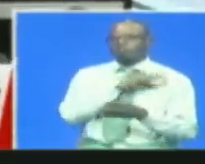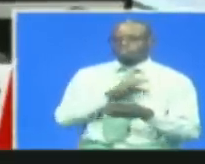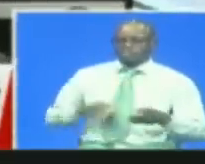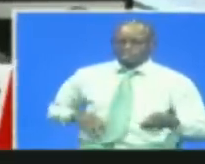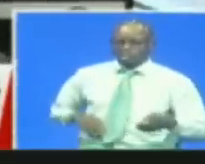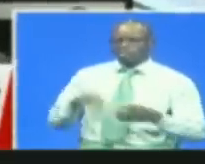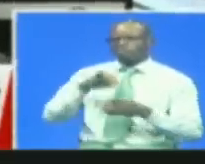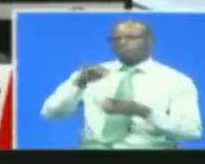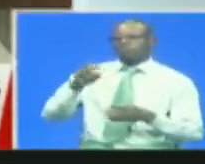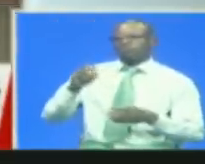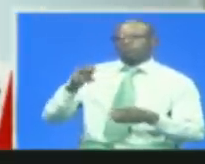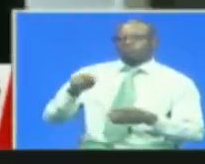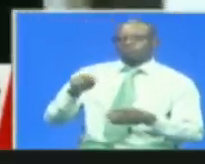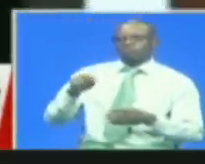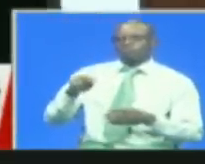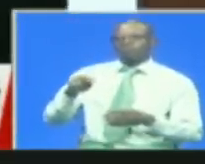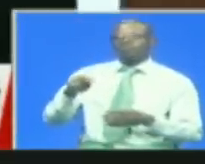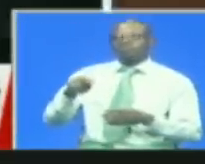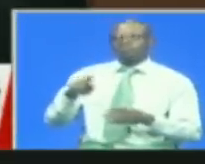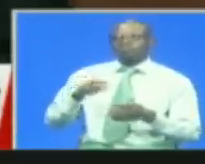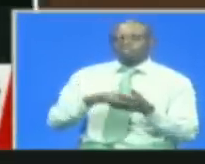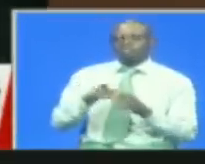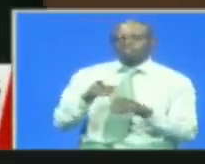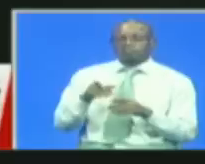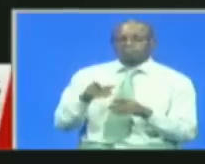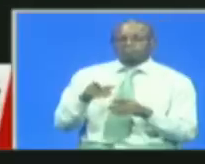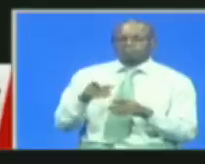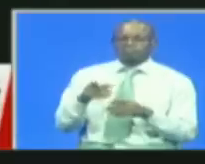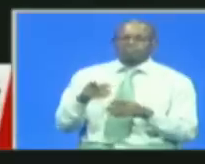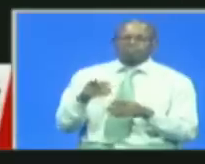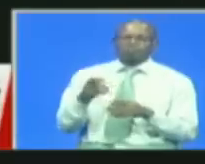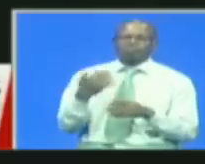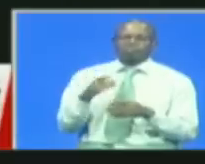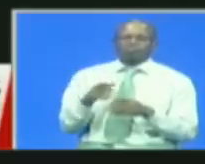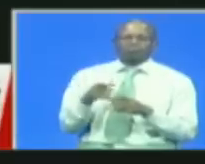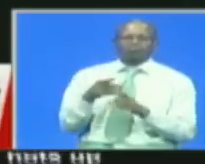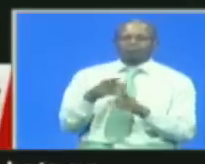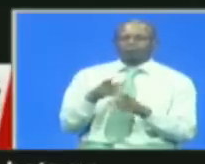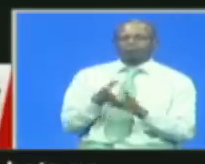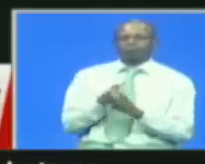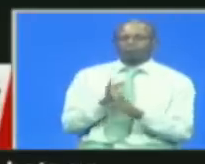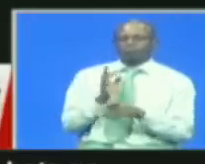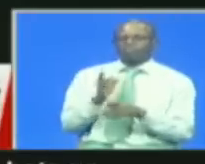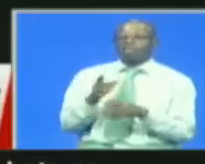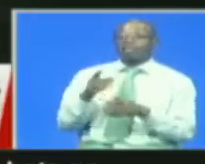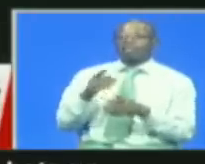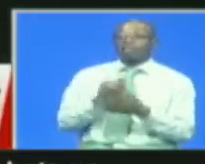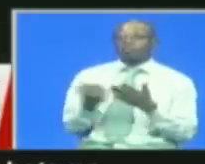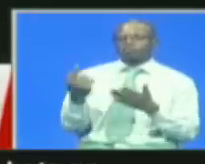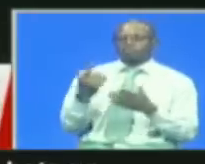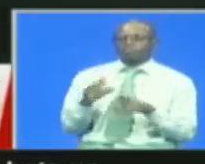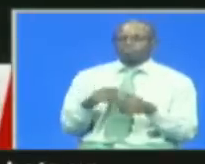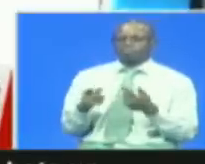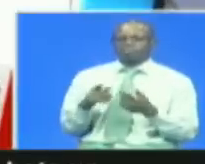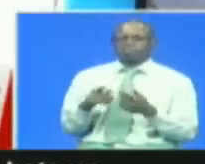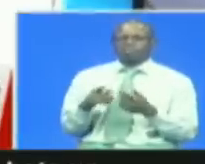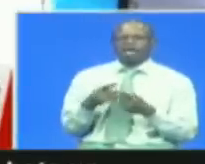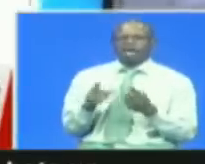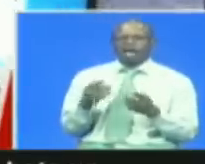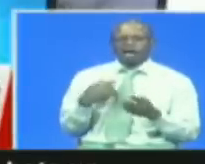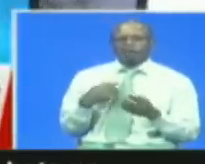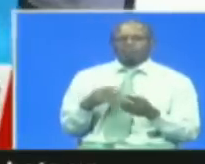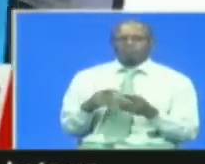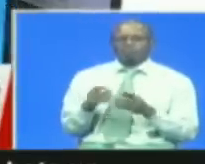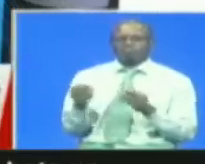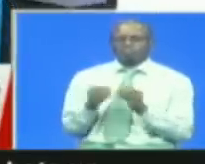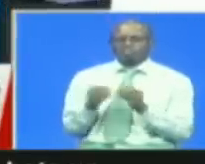at. Njeraini was set to leave at the end of last week when the crisis occurred. A closed-door meeting held by top management and the board resolved